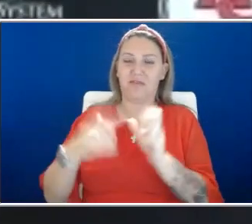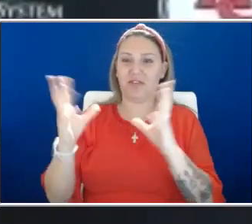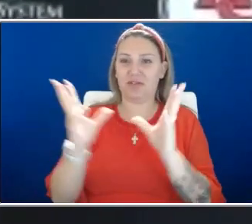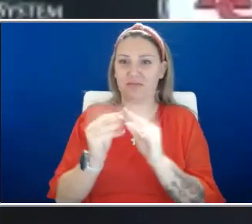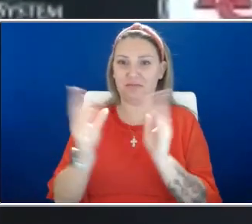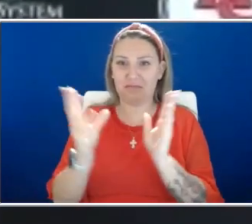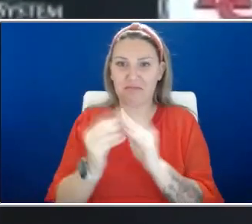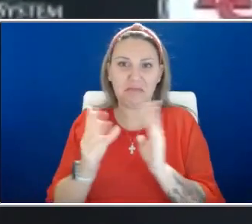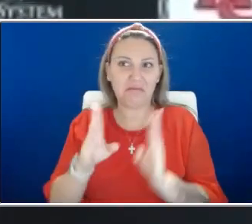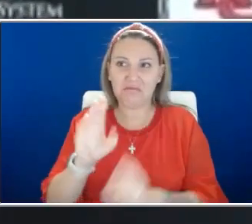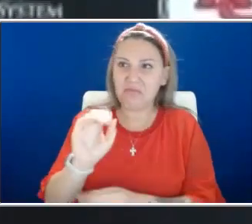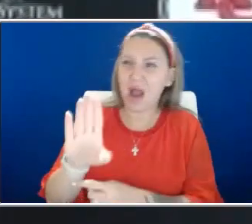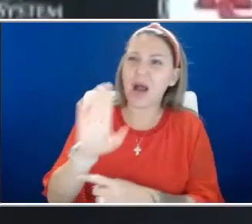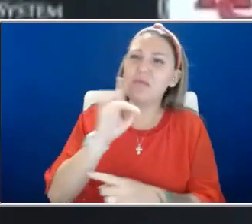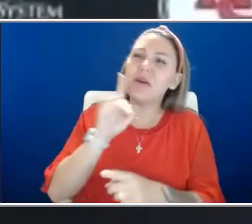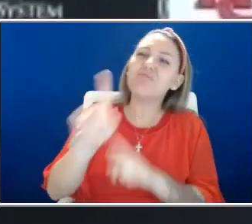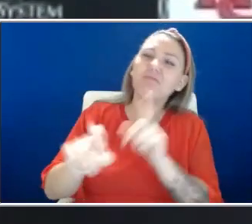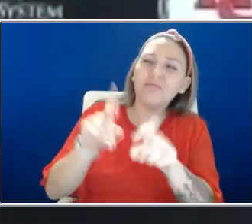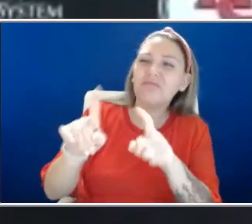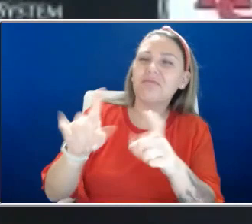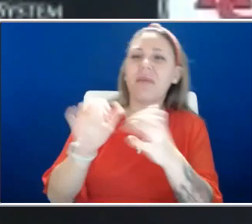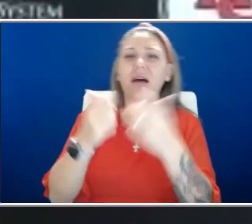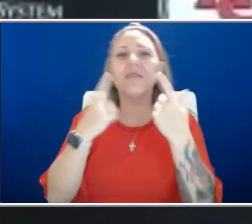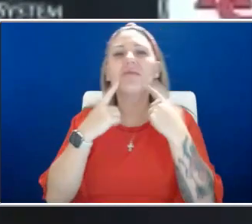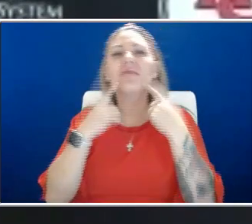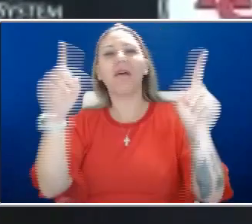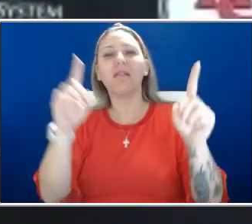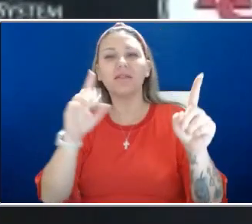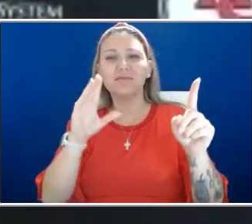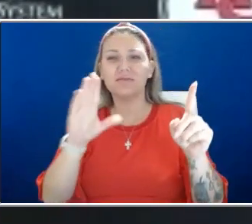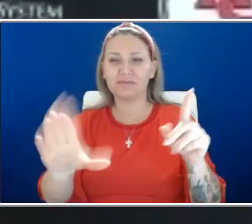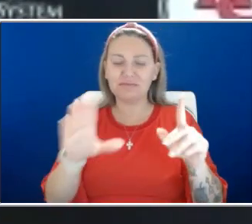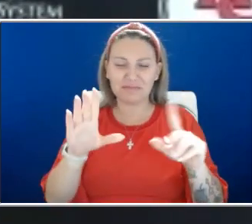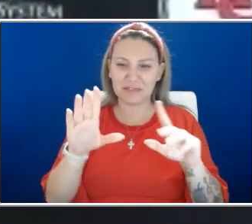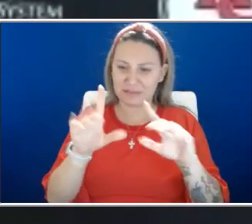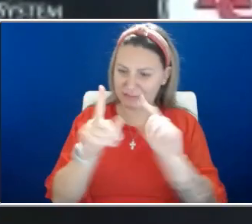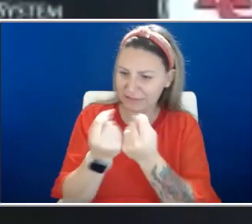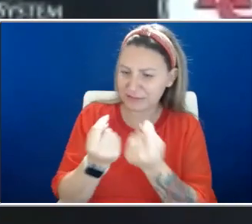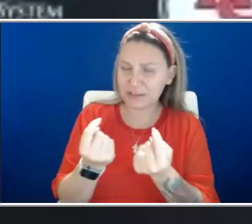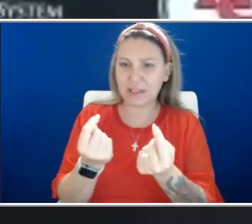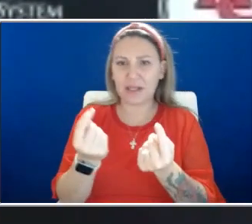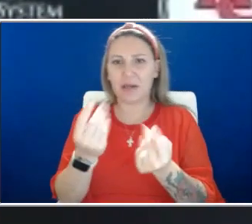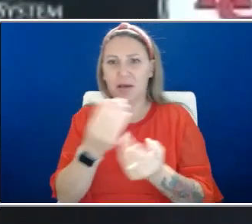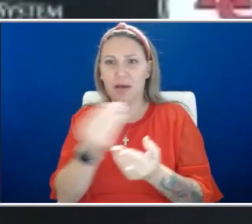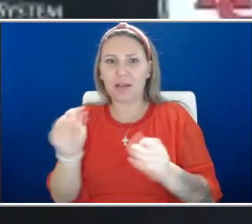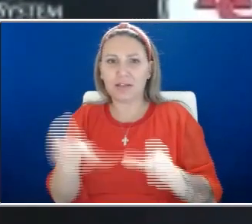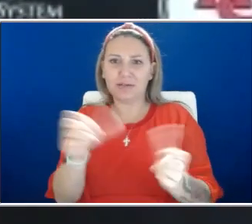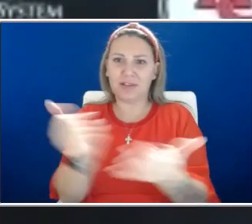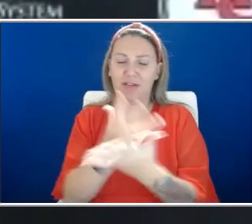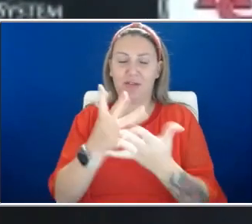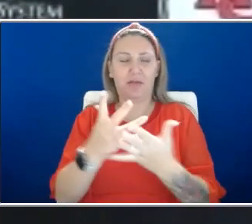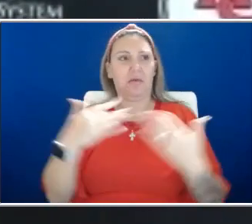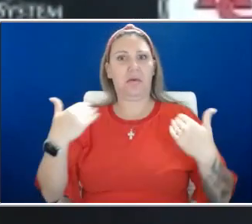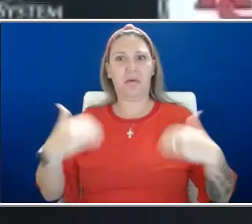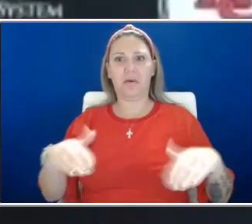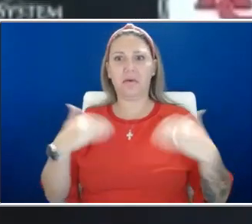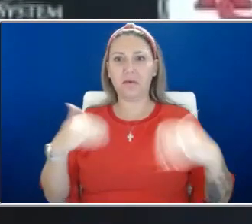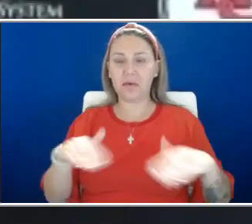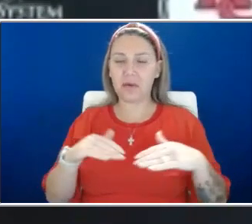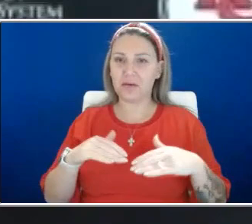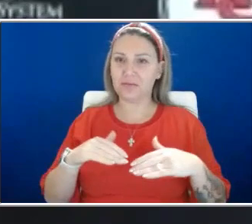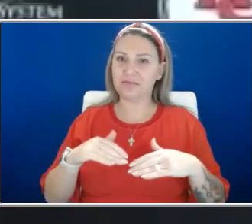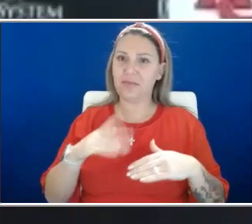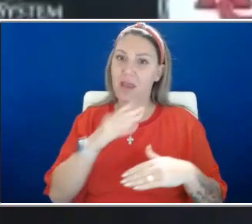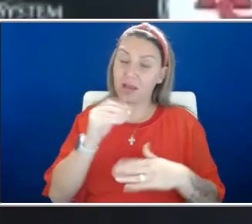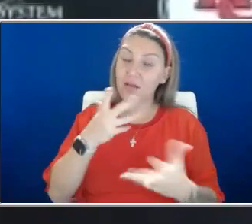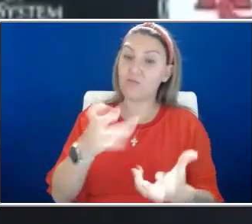on how he was able to accomplish with his team all he had done in really resurrecting the hospital system. And I wanted to learn.